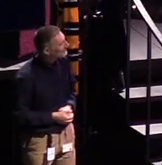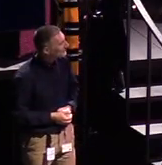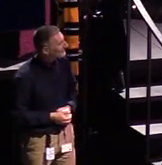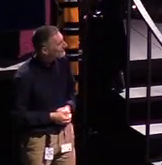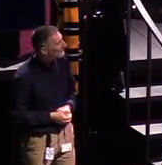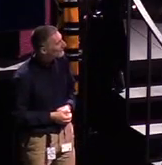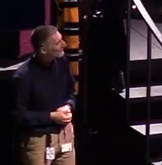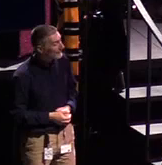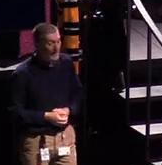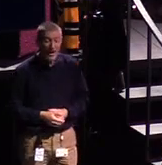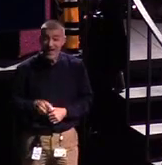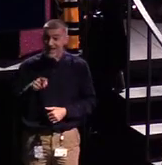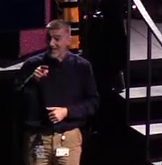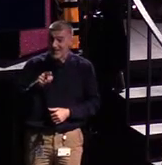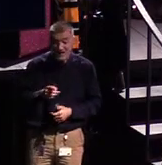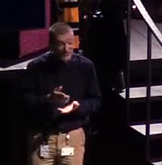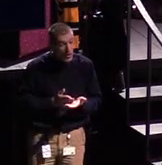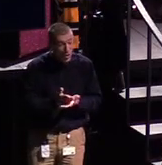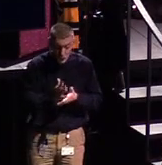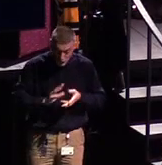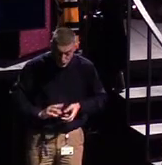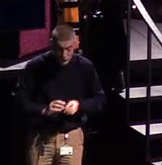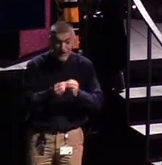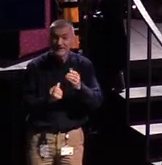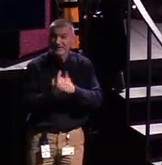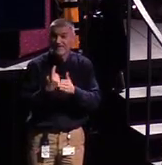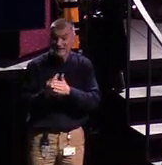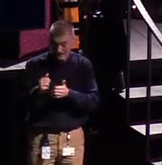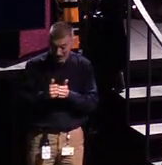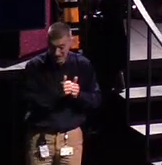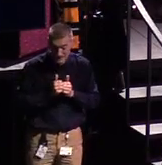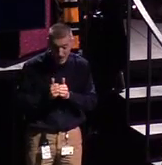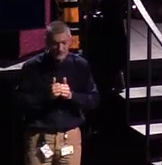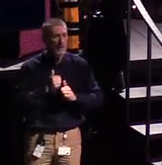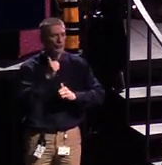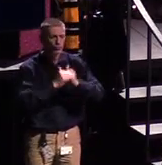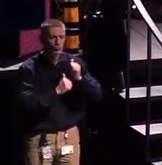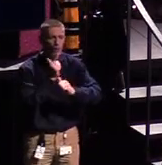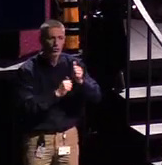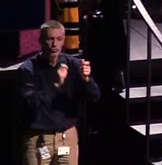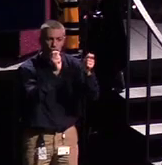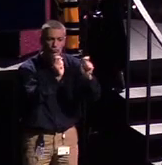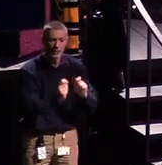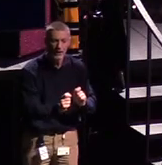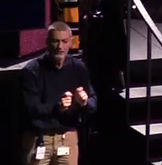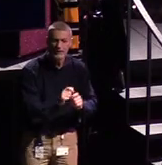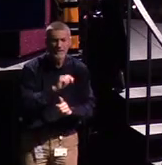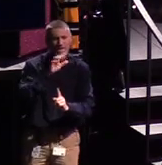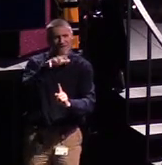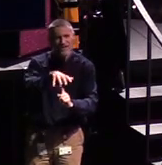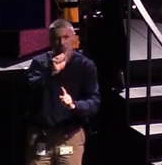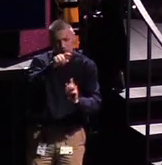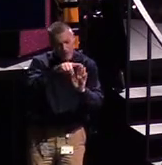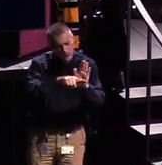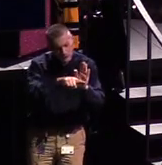change through creative events with our partners we work with venues to strip back and examine their rules